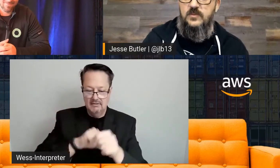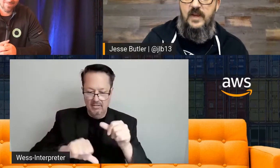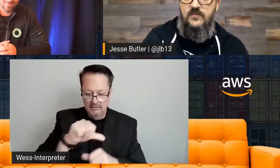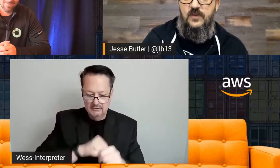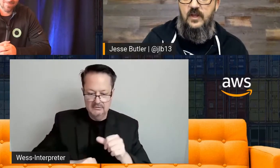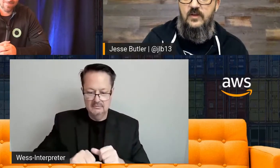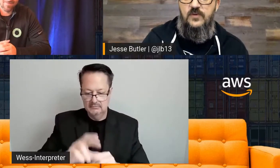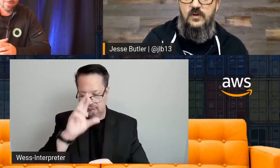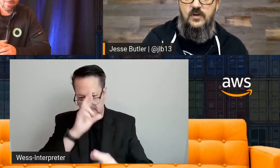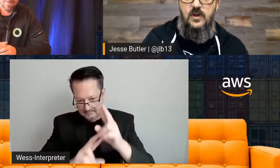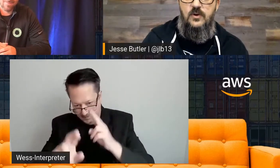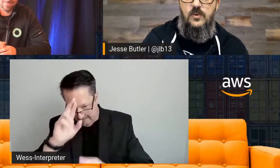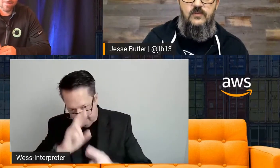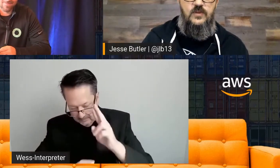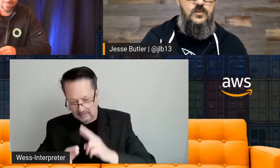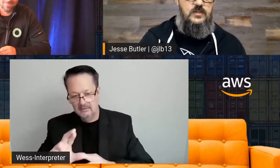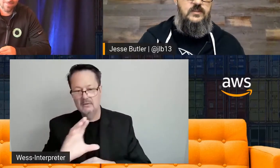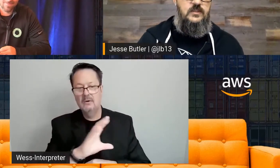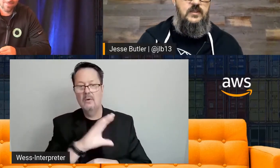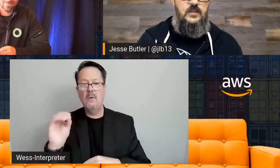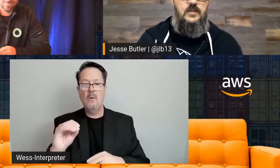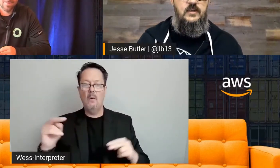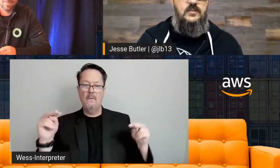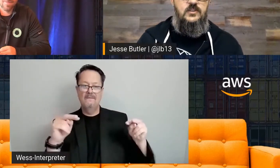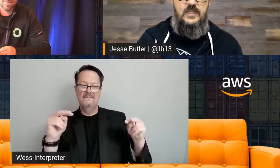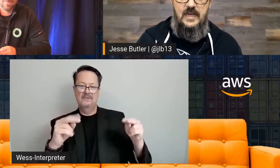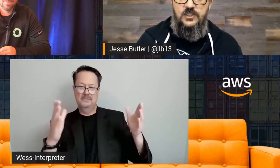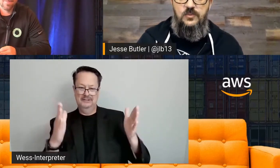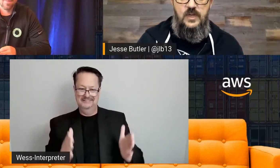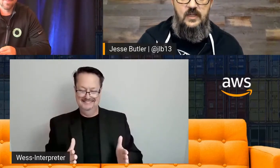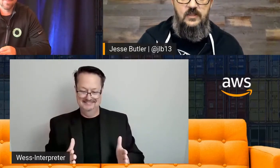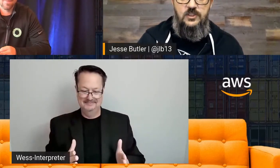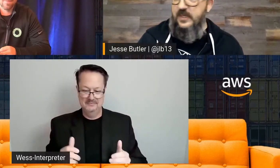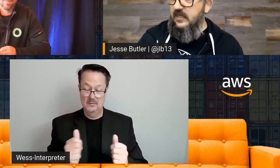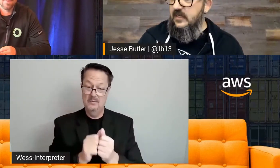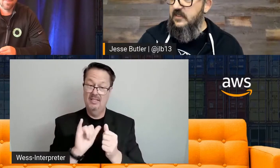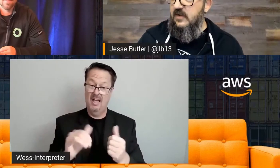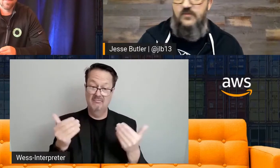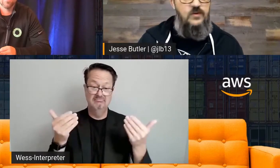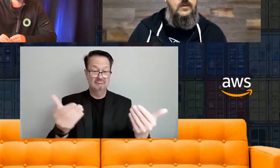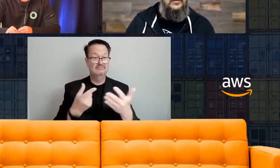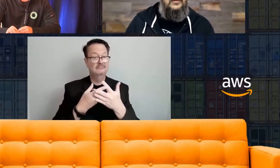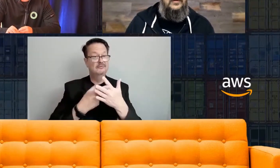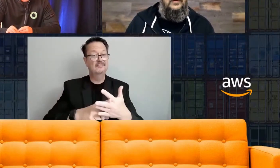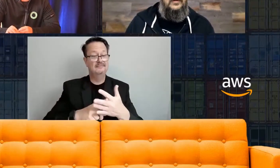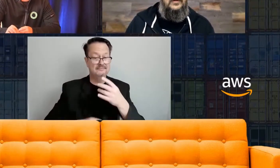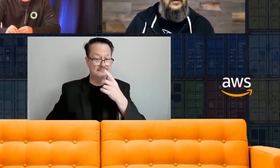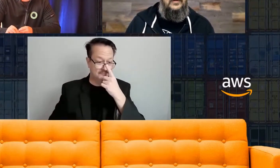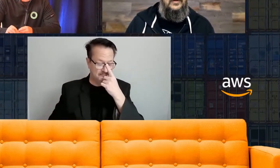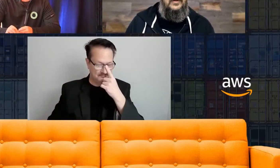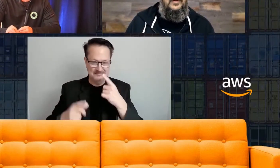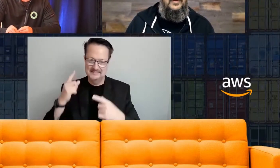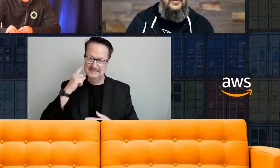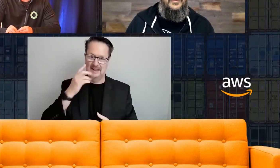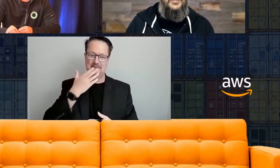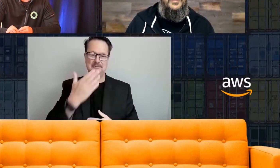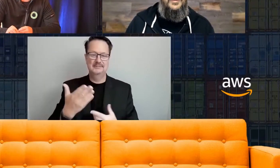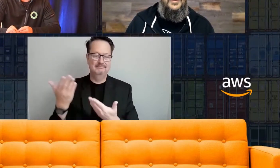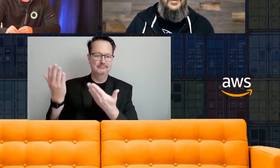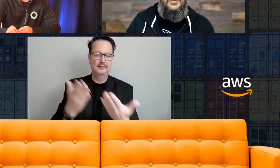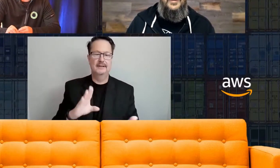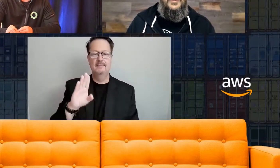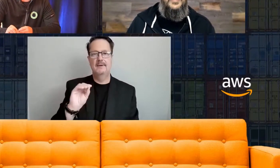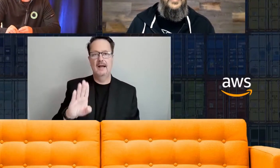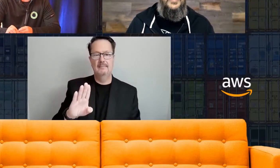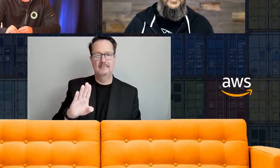being respectful of your co-viewers. So with that, should we kick things off? Yeah, it sounds good. Let's bring in Bob. And I'm